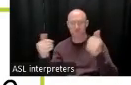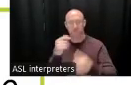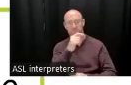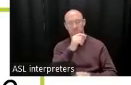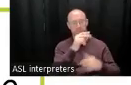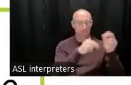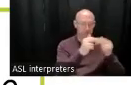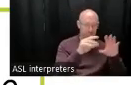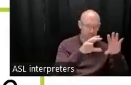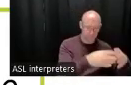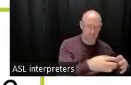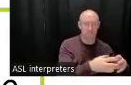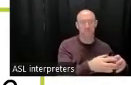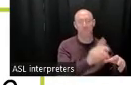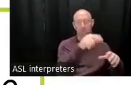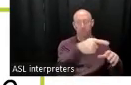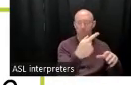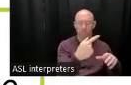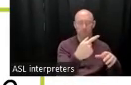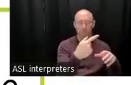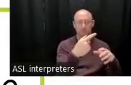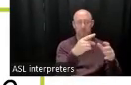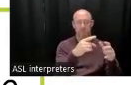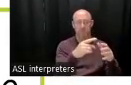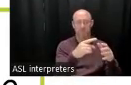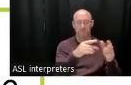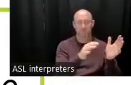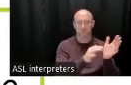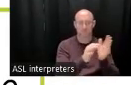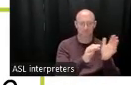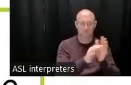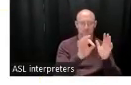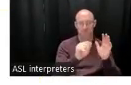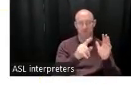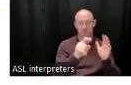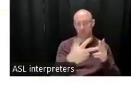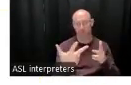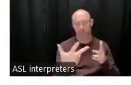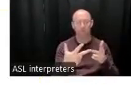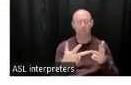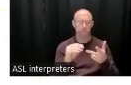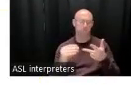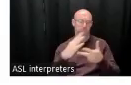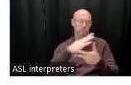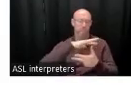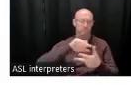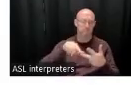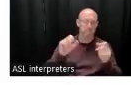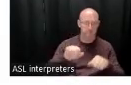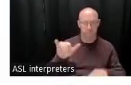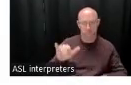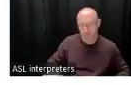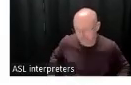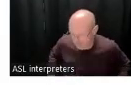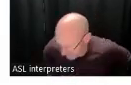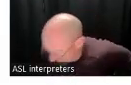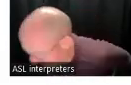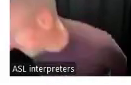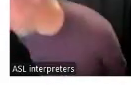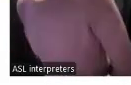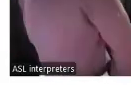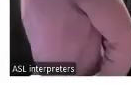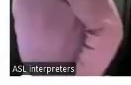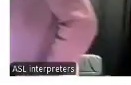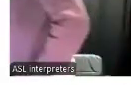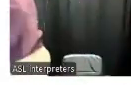facilities only gets thought about under factor 3. It can factor into the others as well. So if we think about